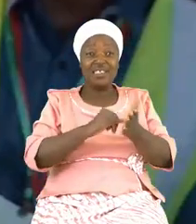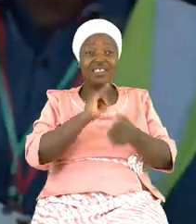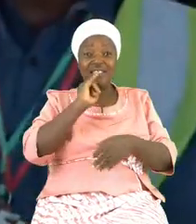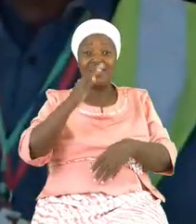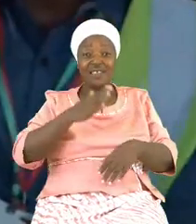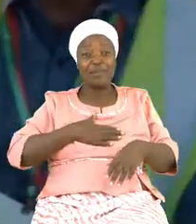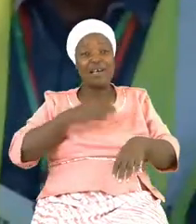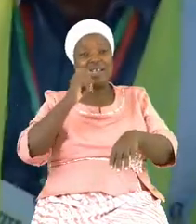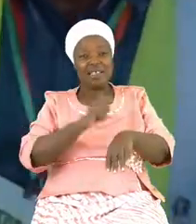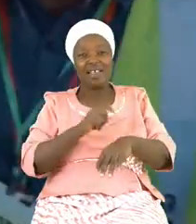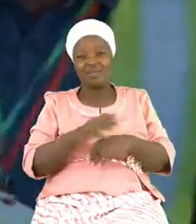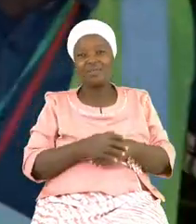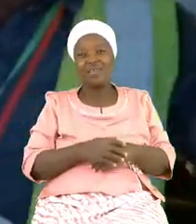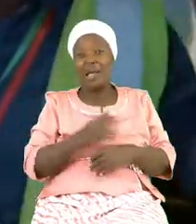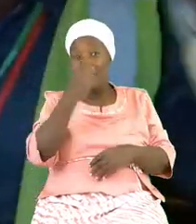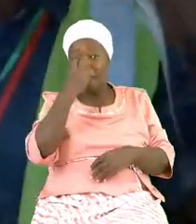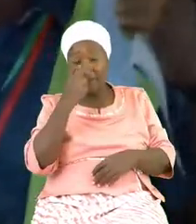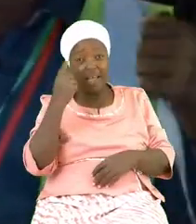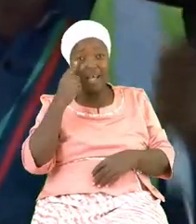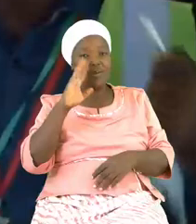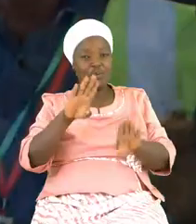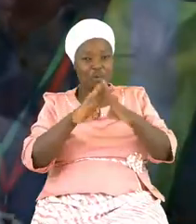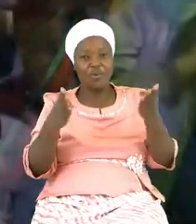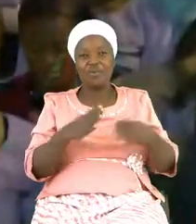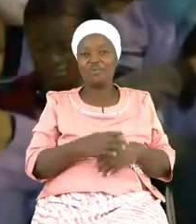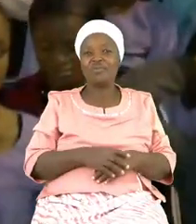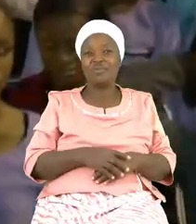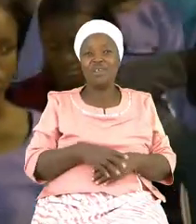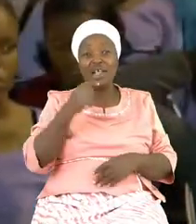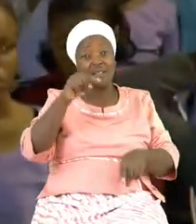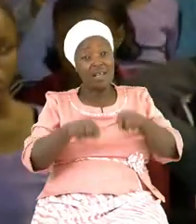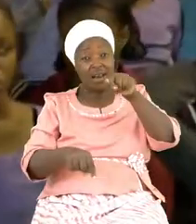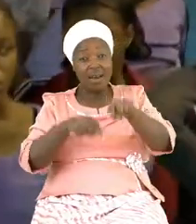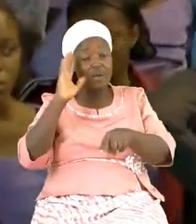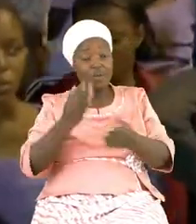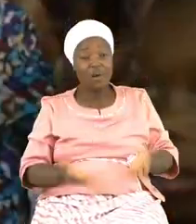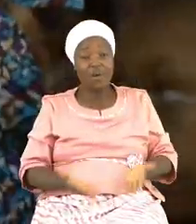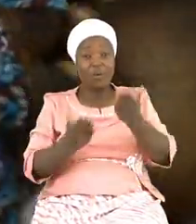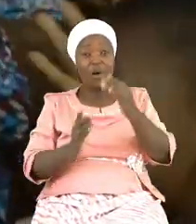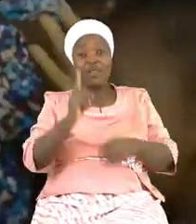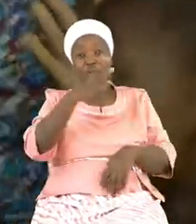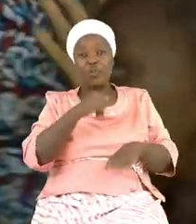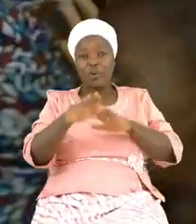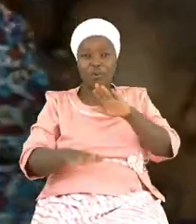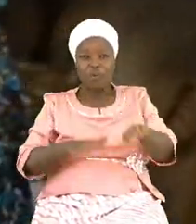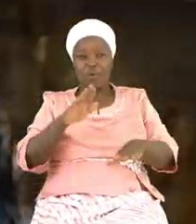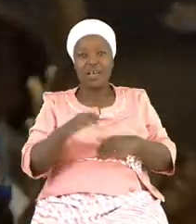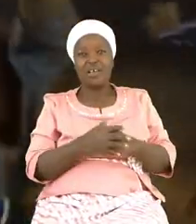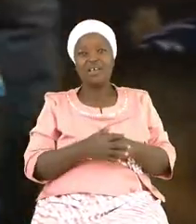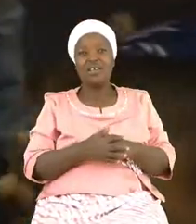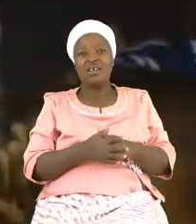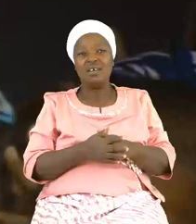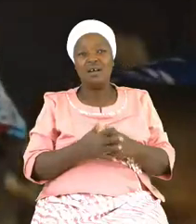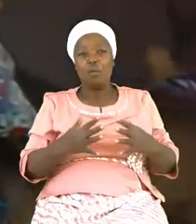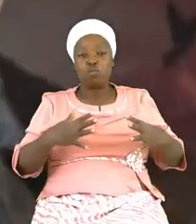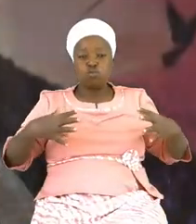Blind eyes will open. The lame will rise up and walk. Swellings of the